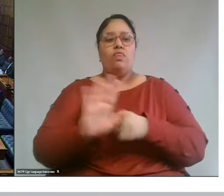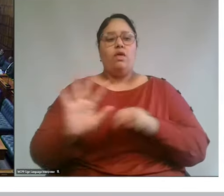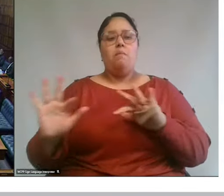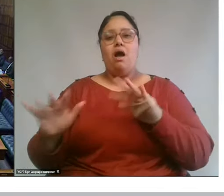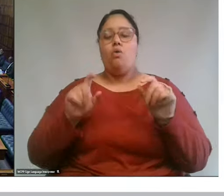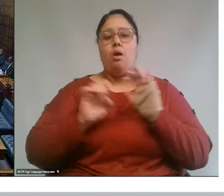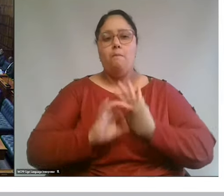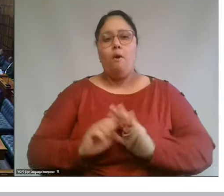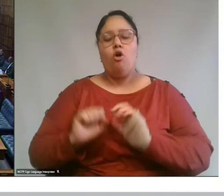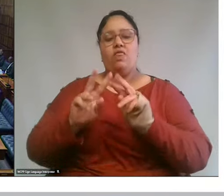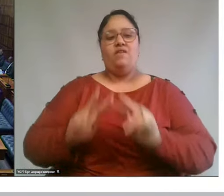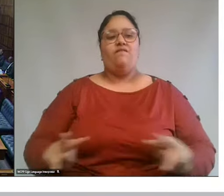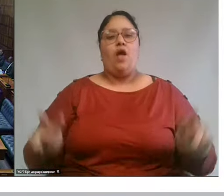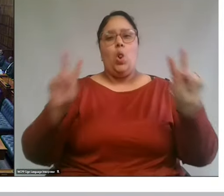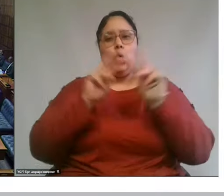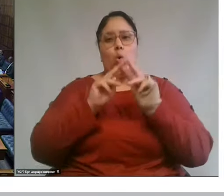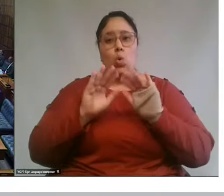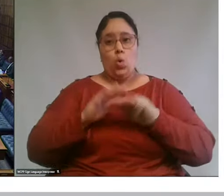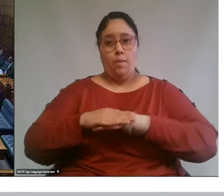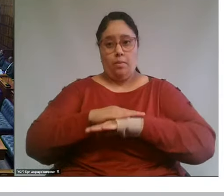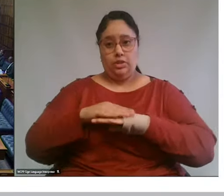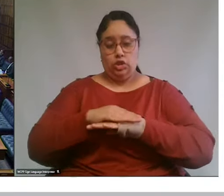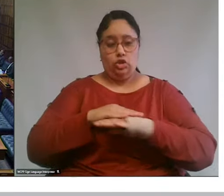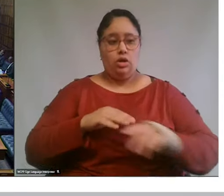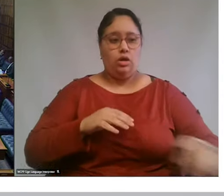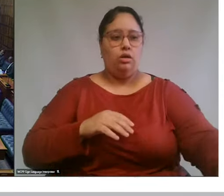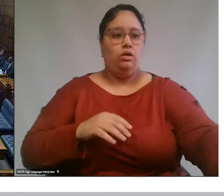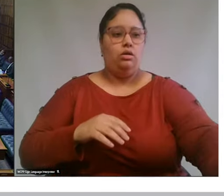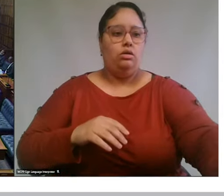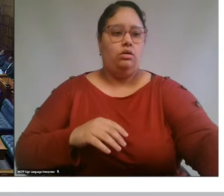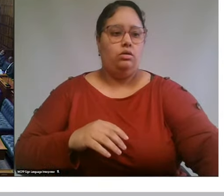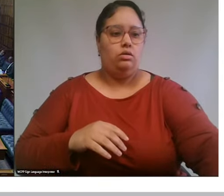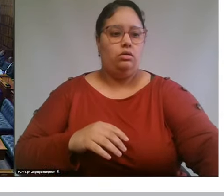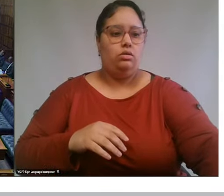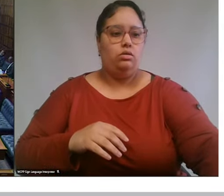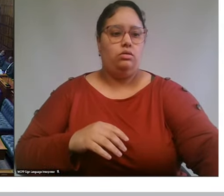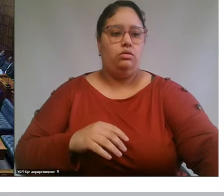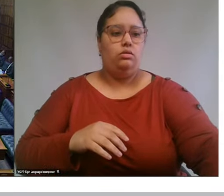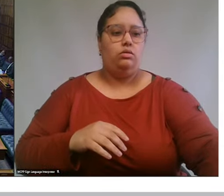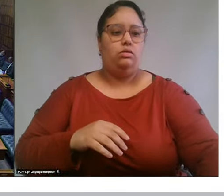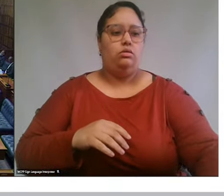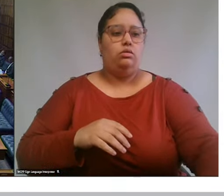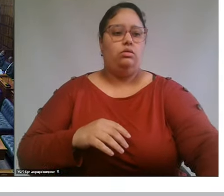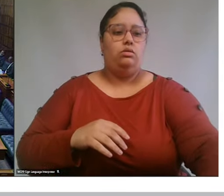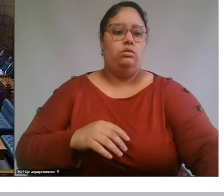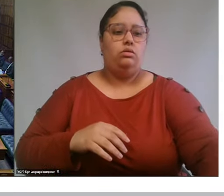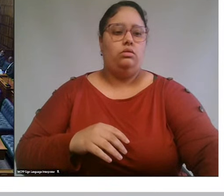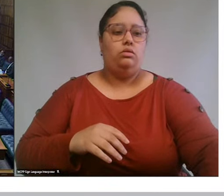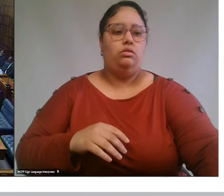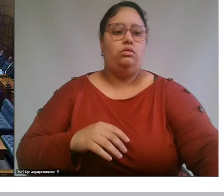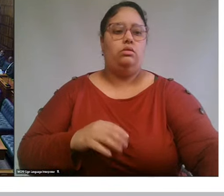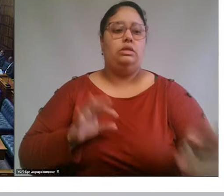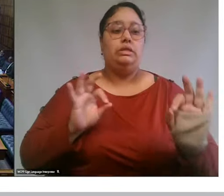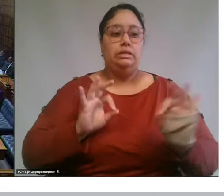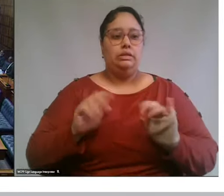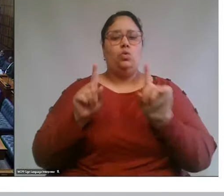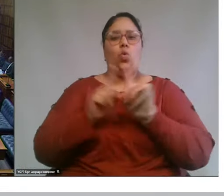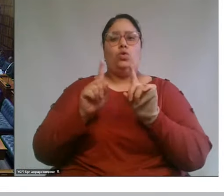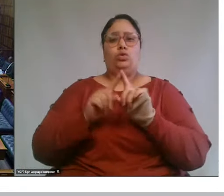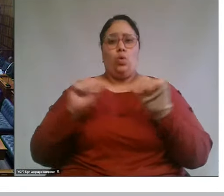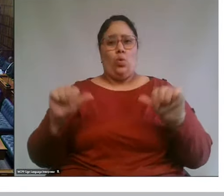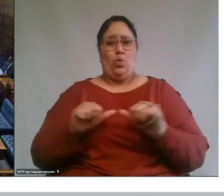Market the value proposition um and I think that that has also has also um uh Gone really